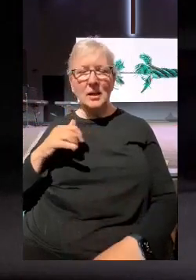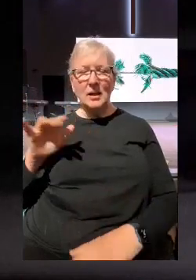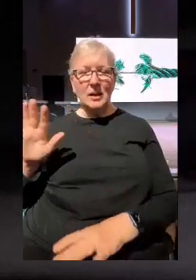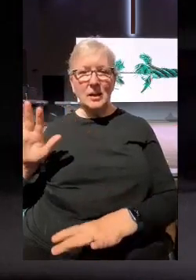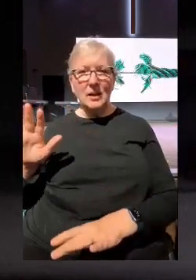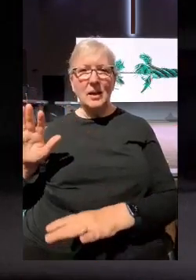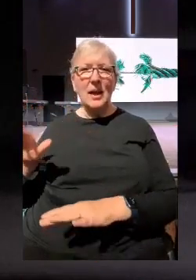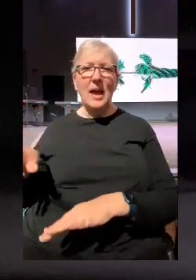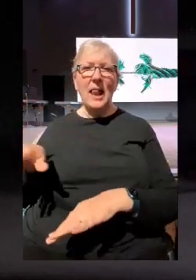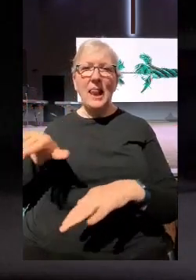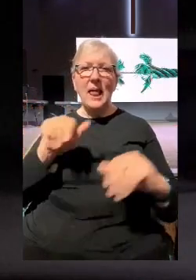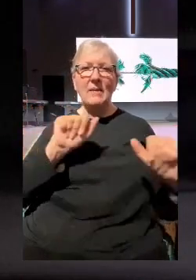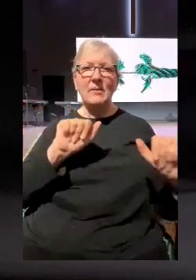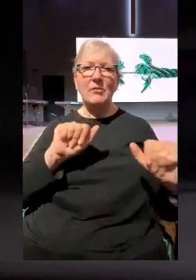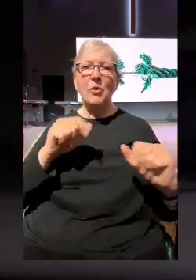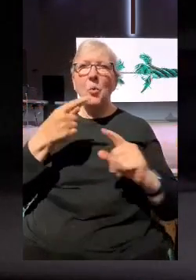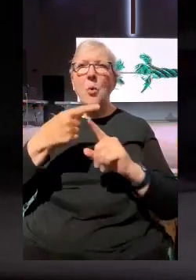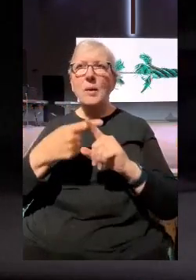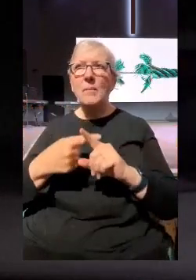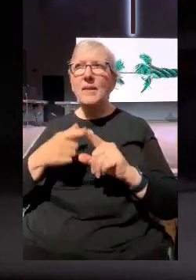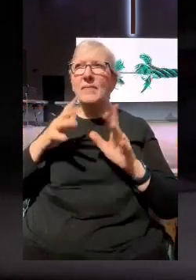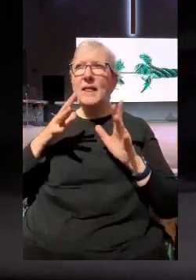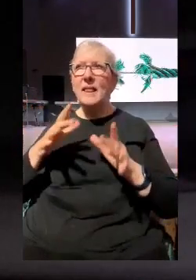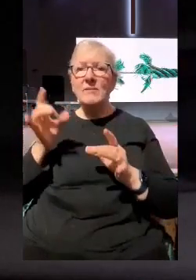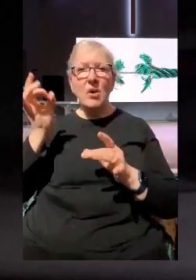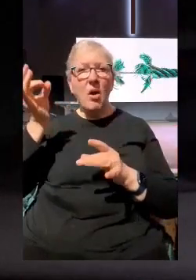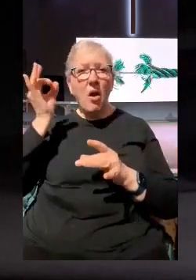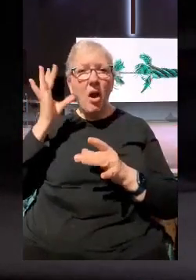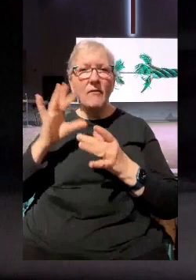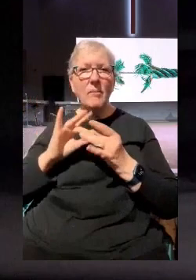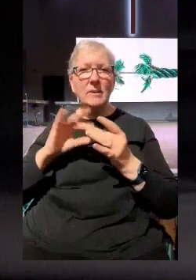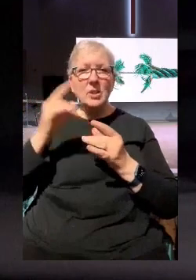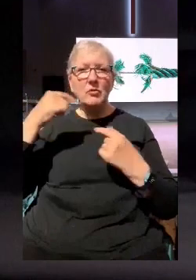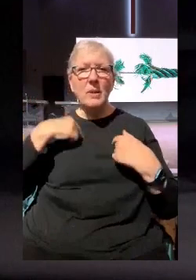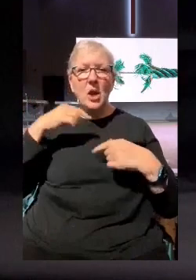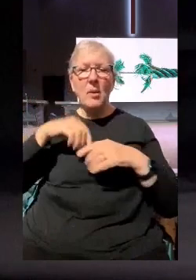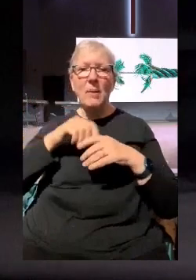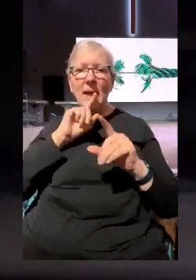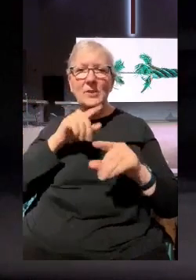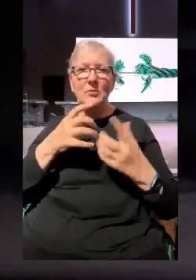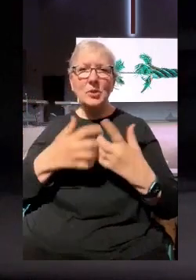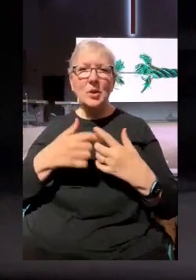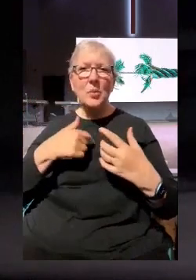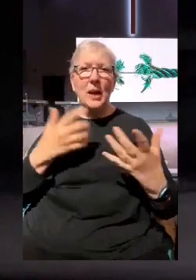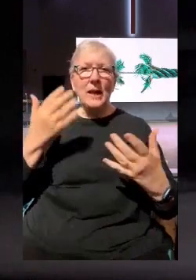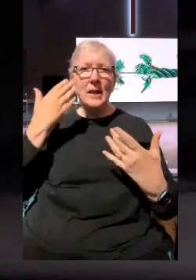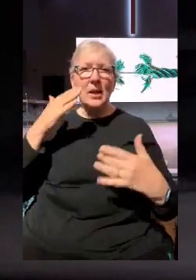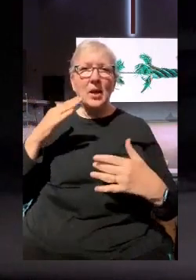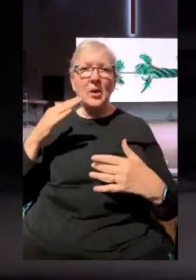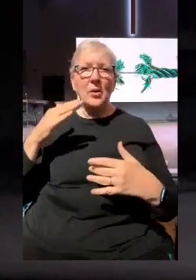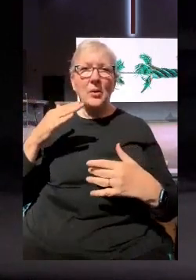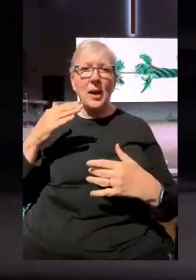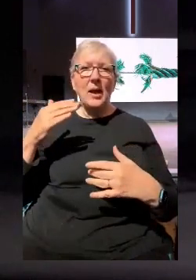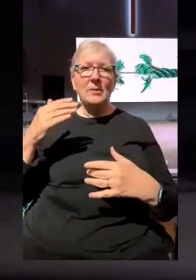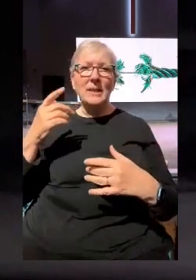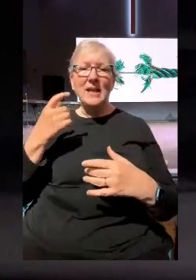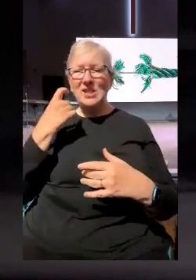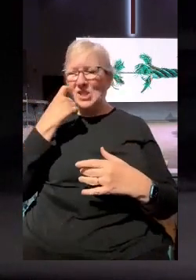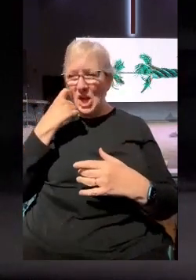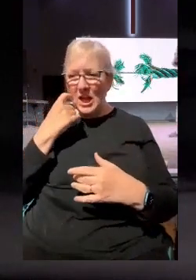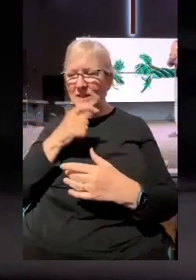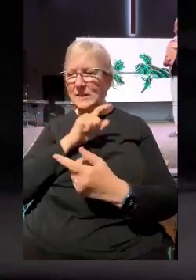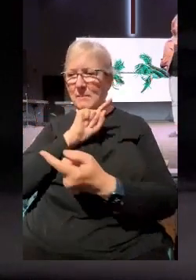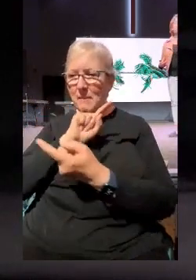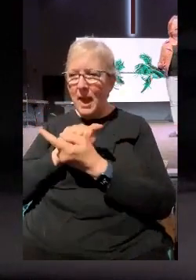left horrible messages for me on my answering machine. What I did not know is that I had just had a run-in with a cult. But